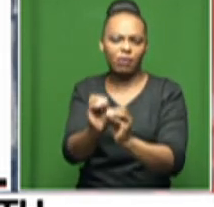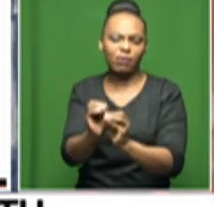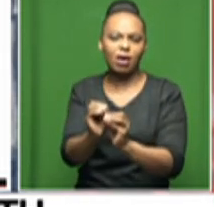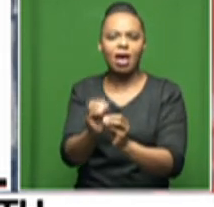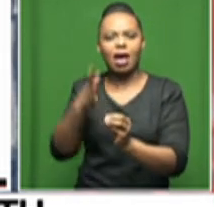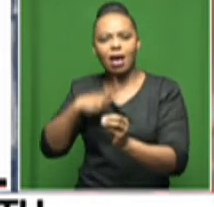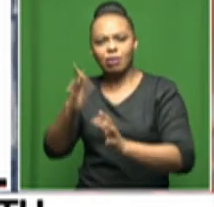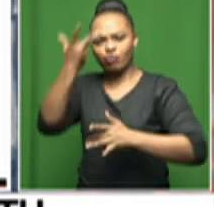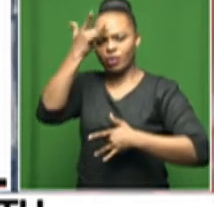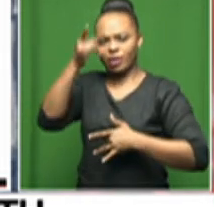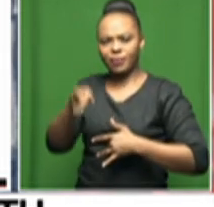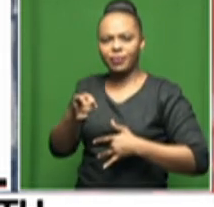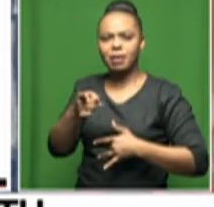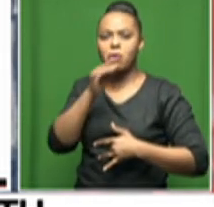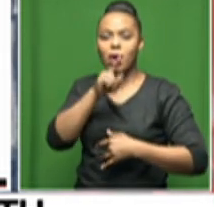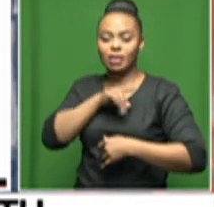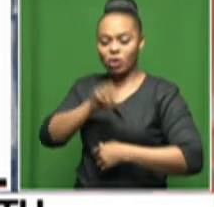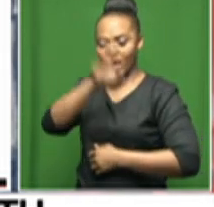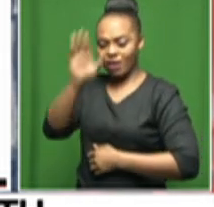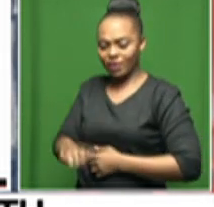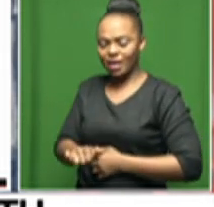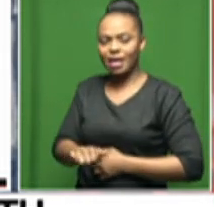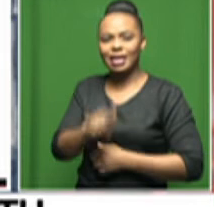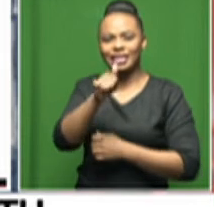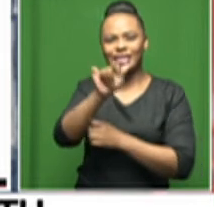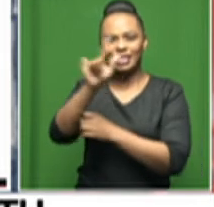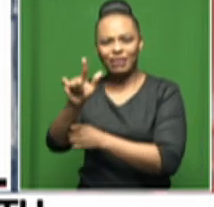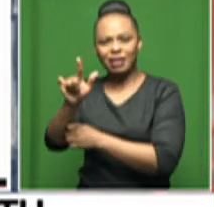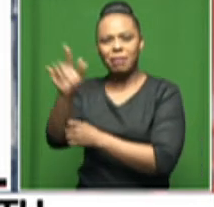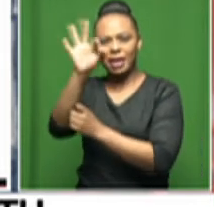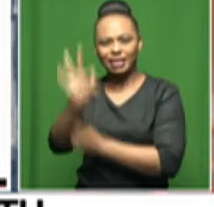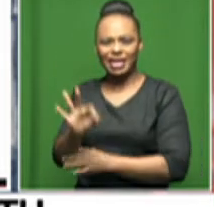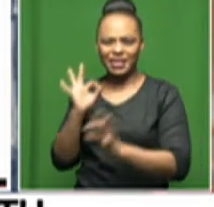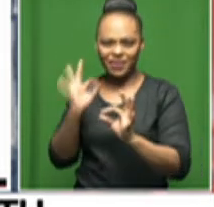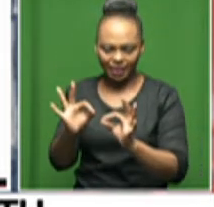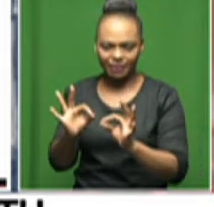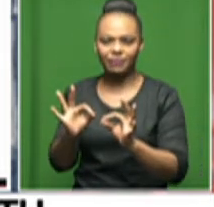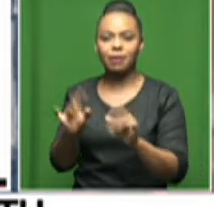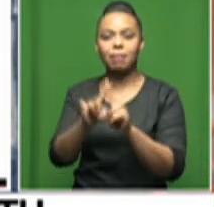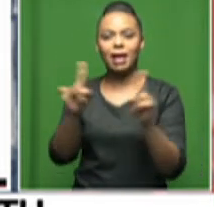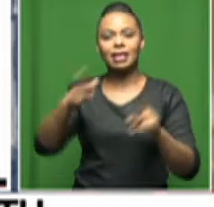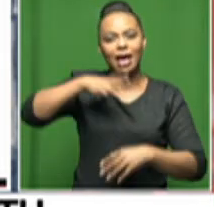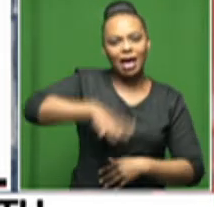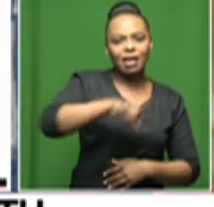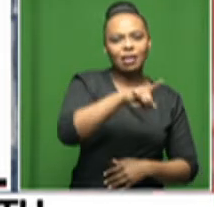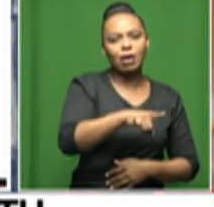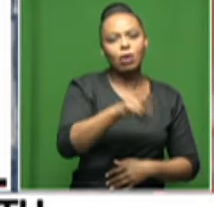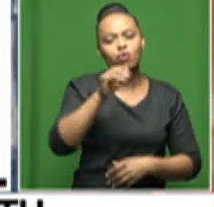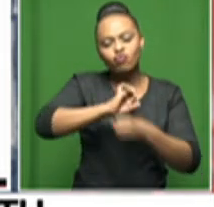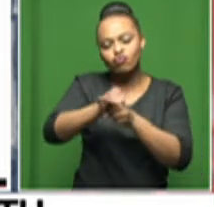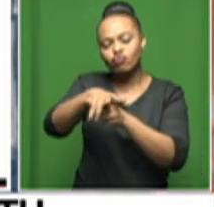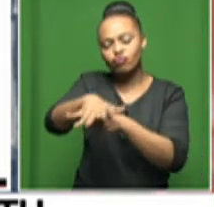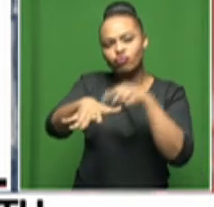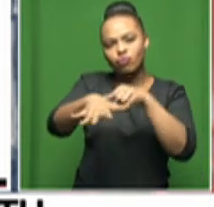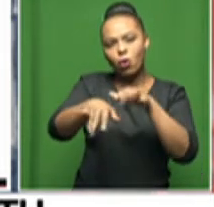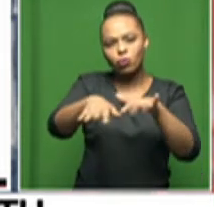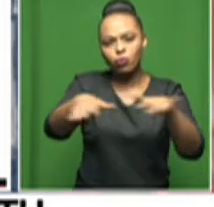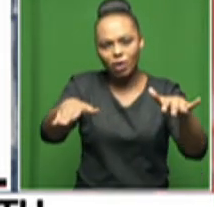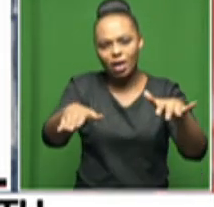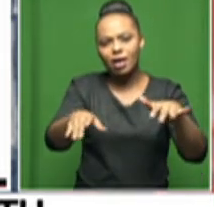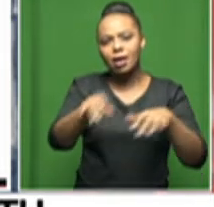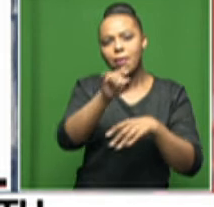Africa, it's important to say the vaccine was 57% effective, where nearly all of the cases were due to the new variant, the B1532,